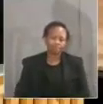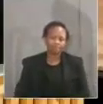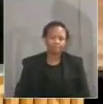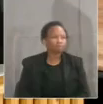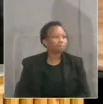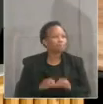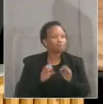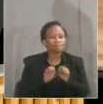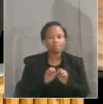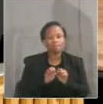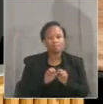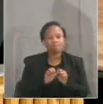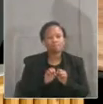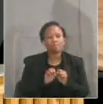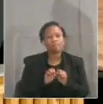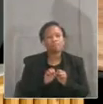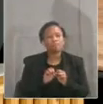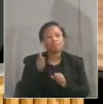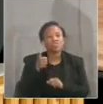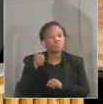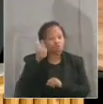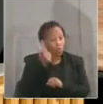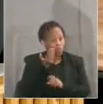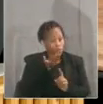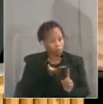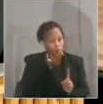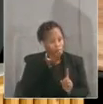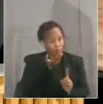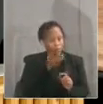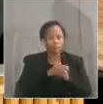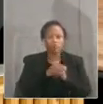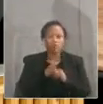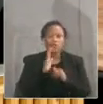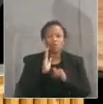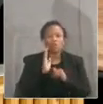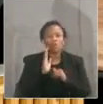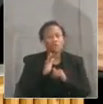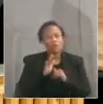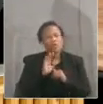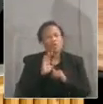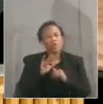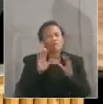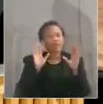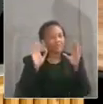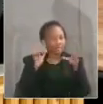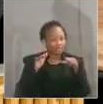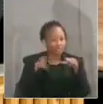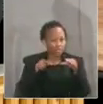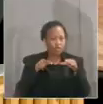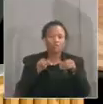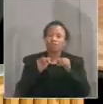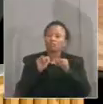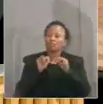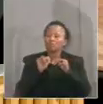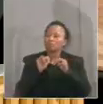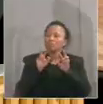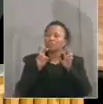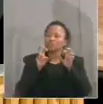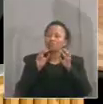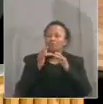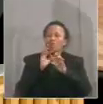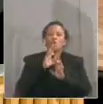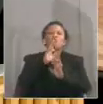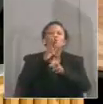General, we're going to be going through a section now. You deal with the issue of reporting structures.